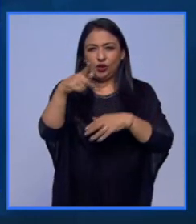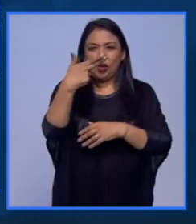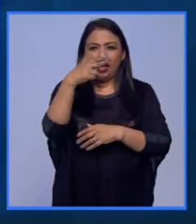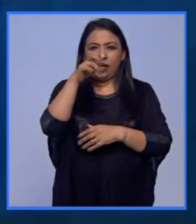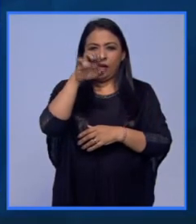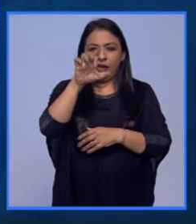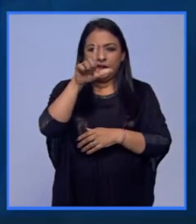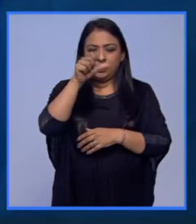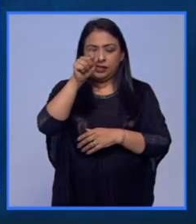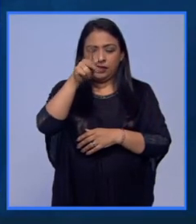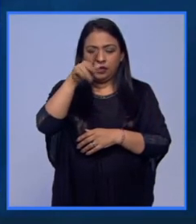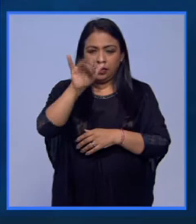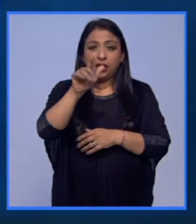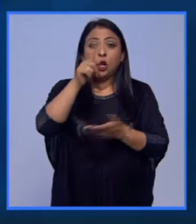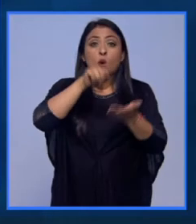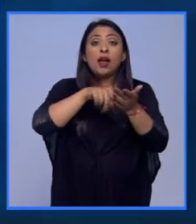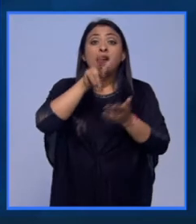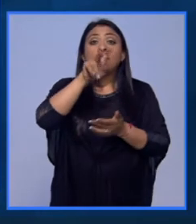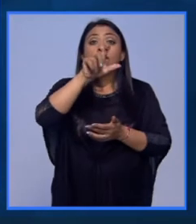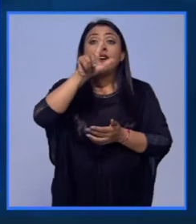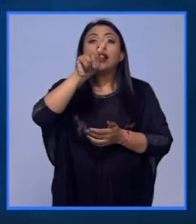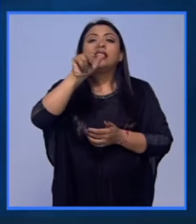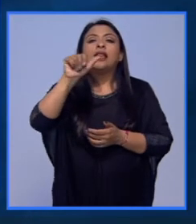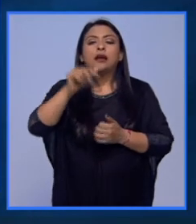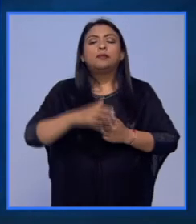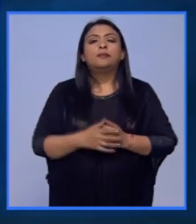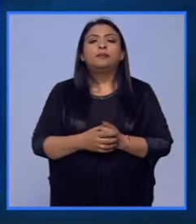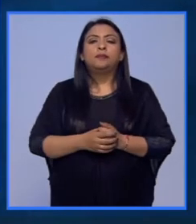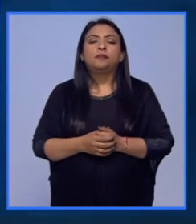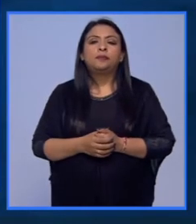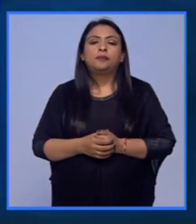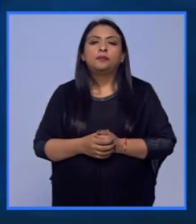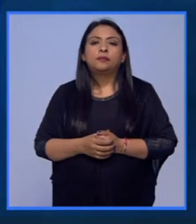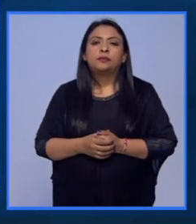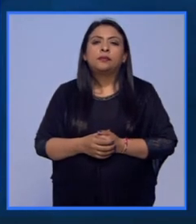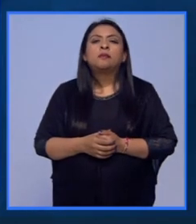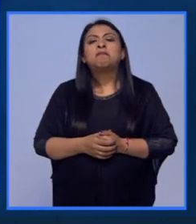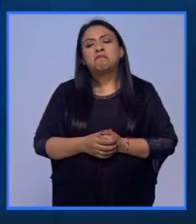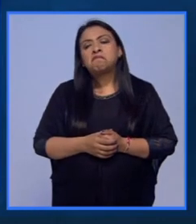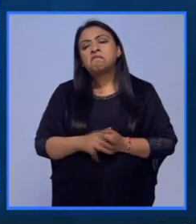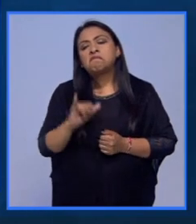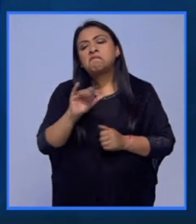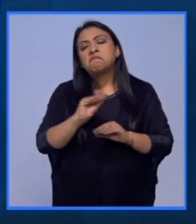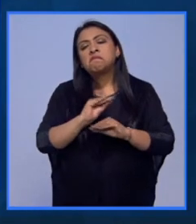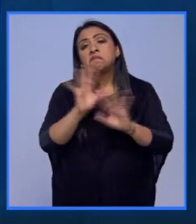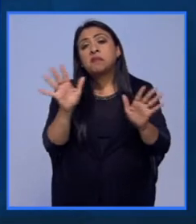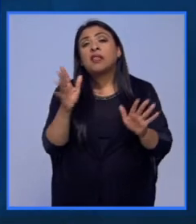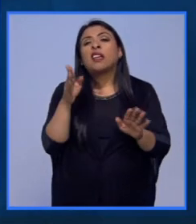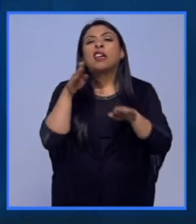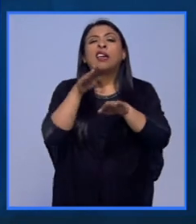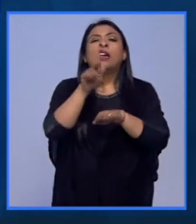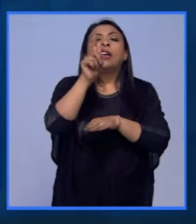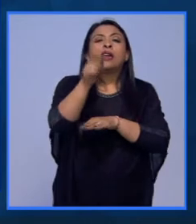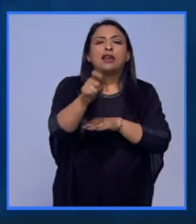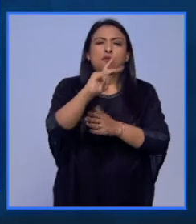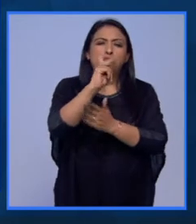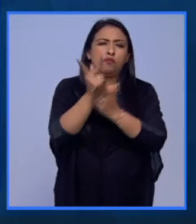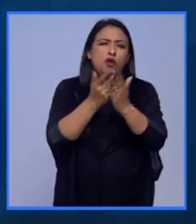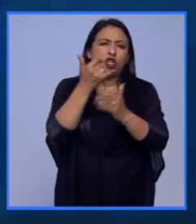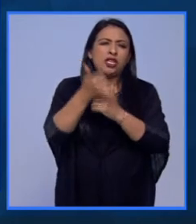the Helsinki Vantaa Airport. Yeah, well, that's it's obviously in many ways it's a